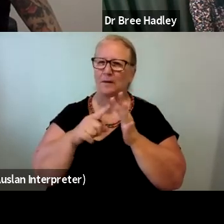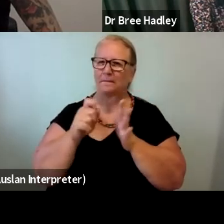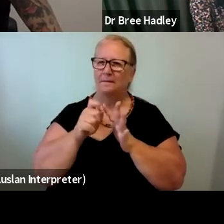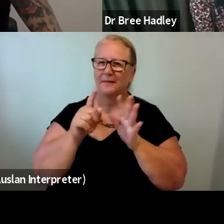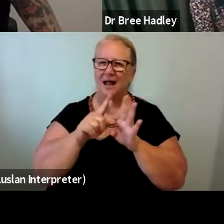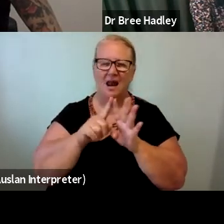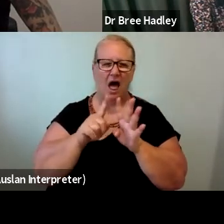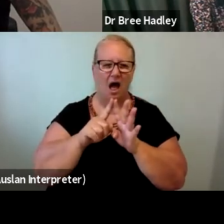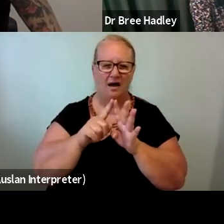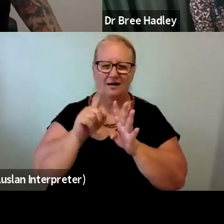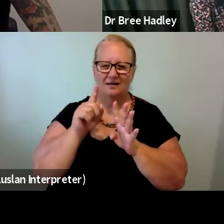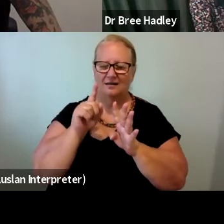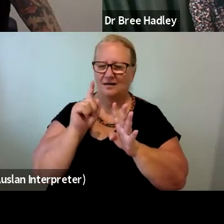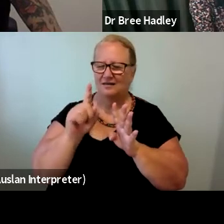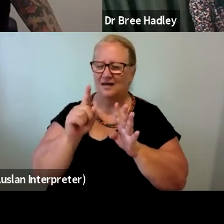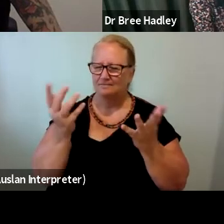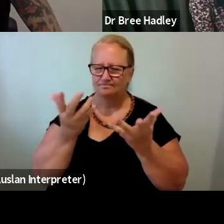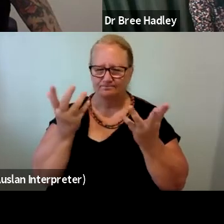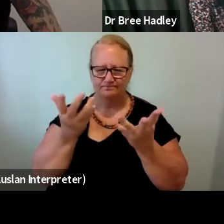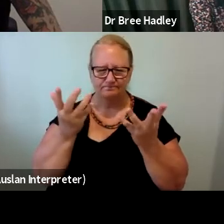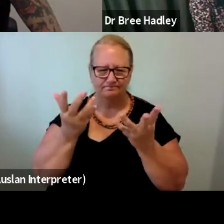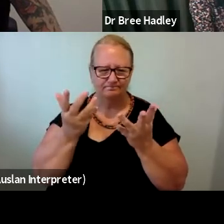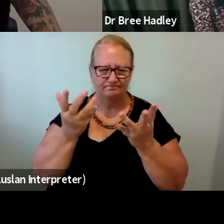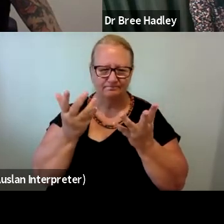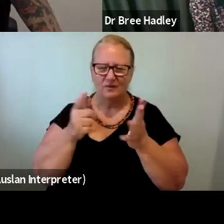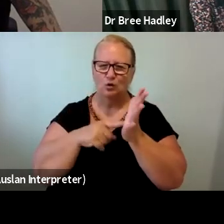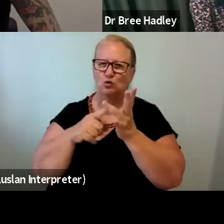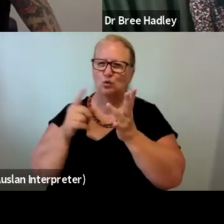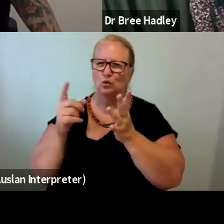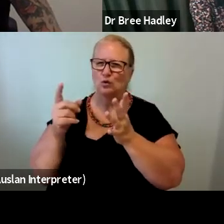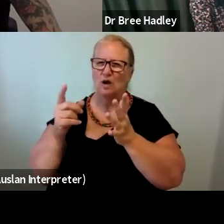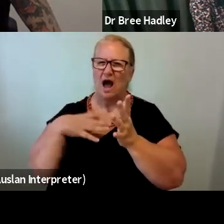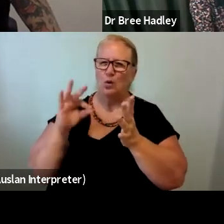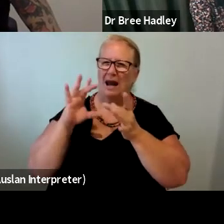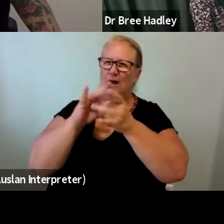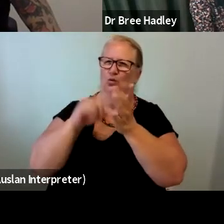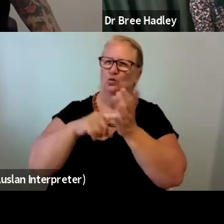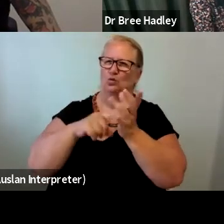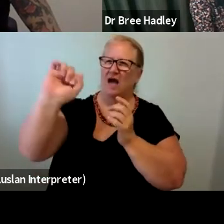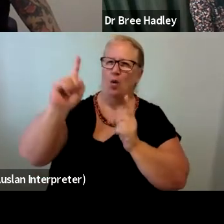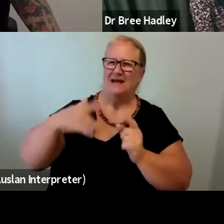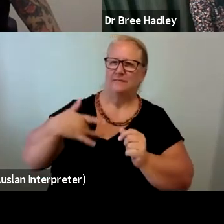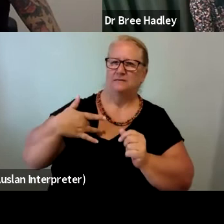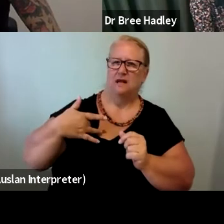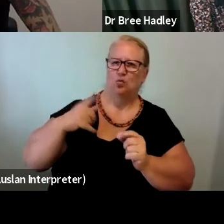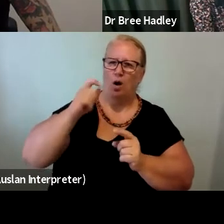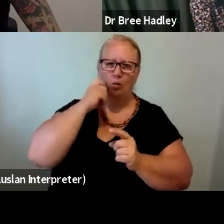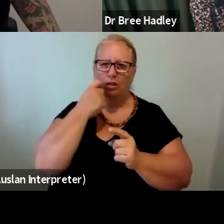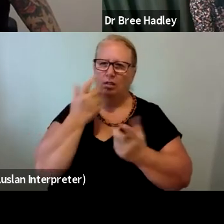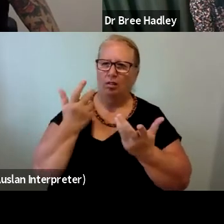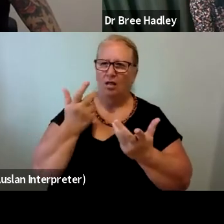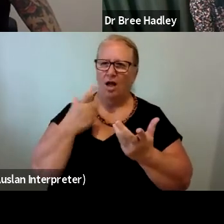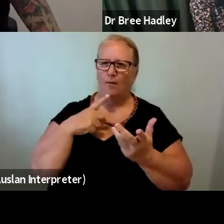and that kind of, it's linked to expectation. And just because I've